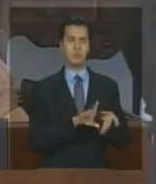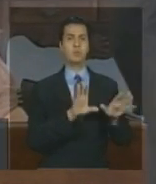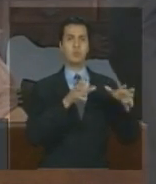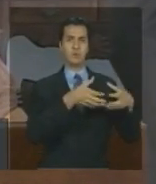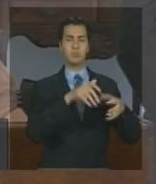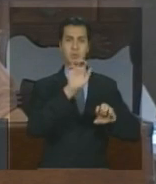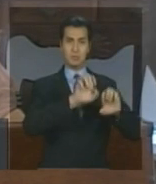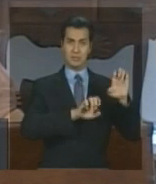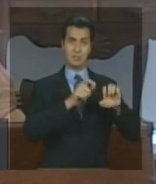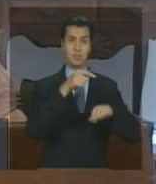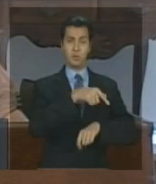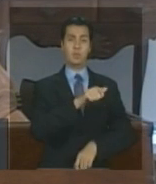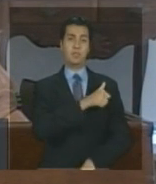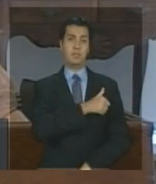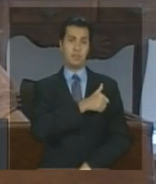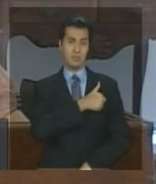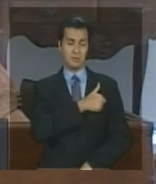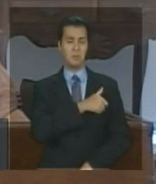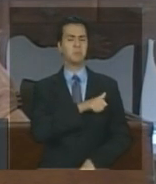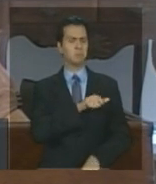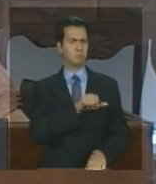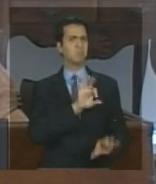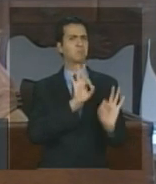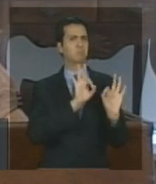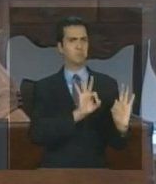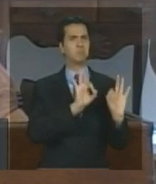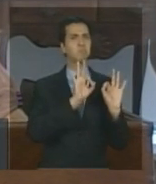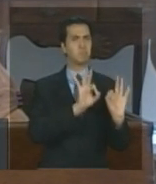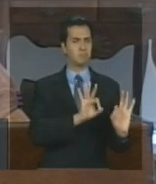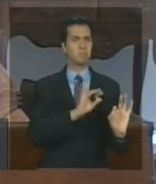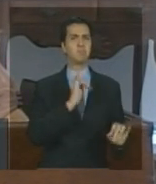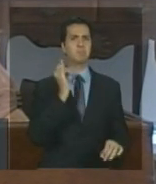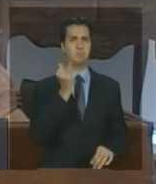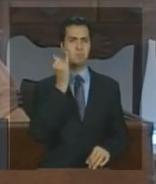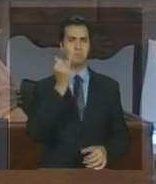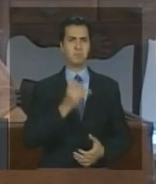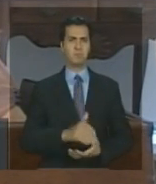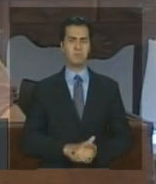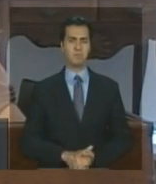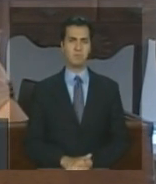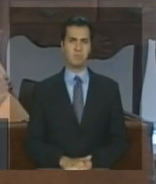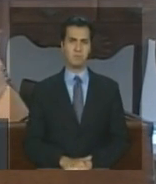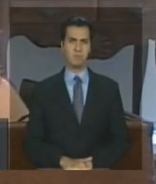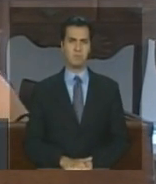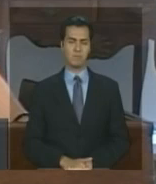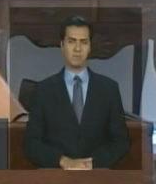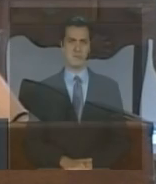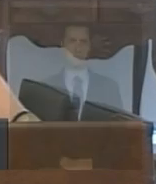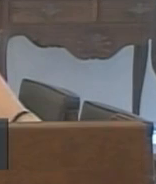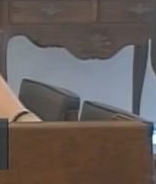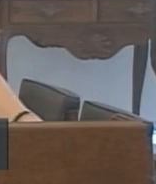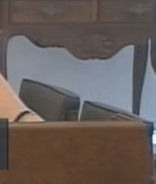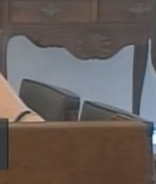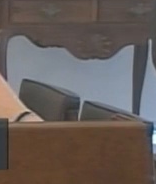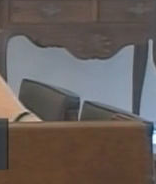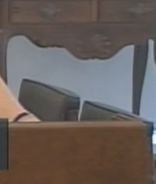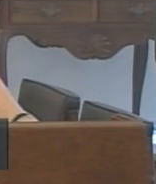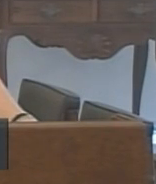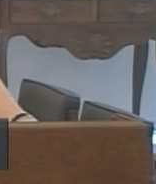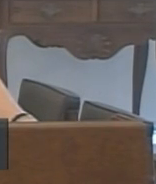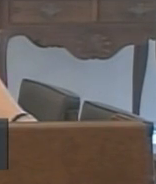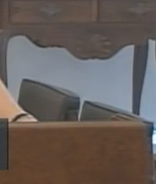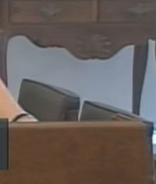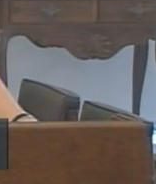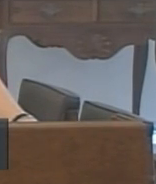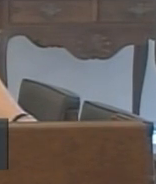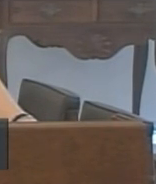lado canadense também têm grande representatividade. We are quite certain that all members of the business community who